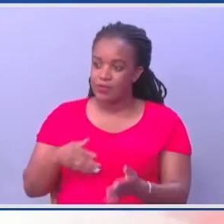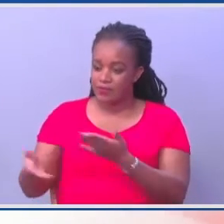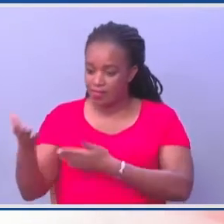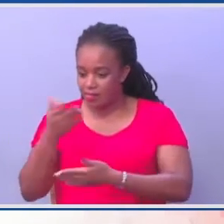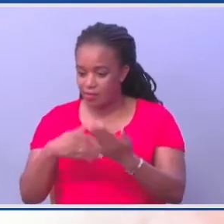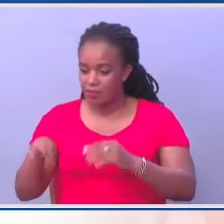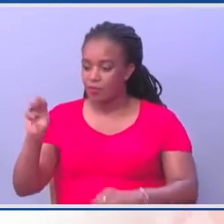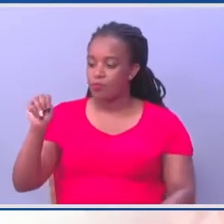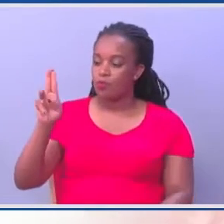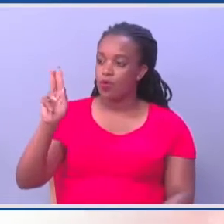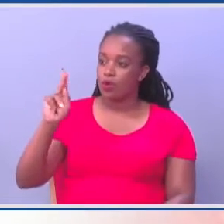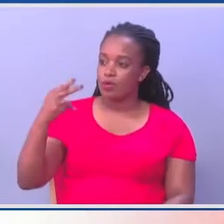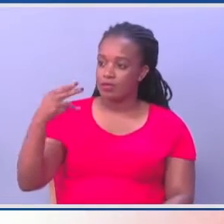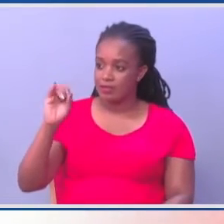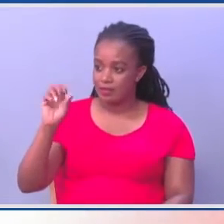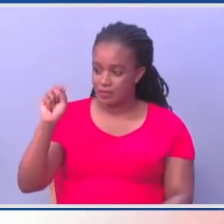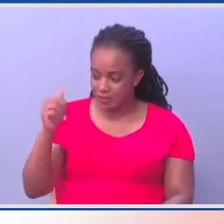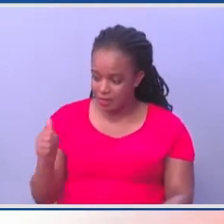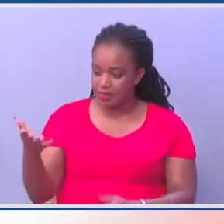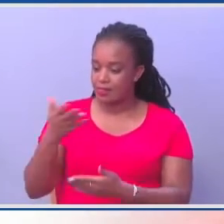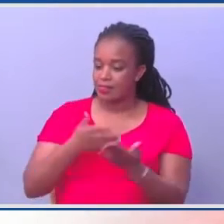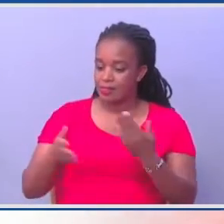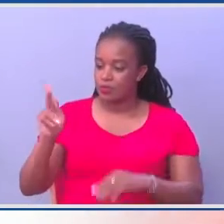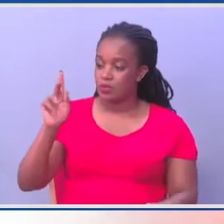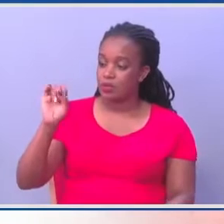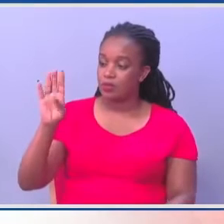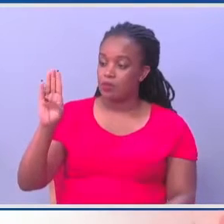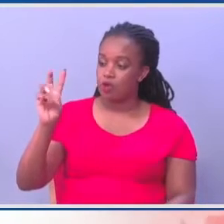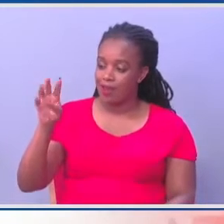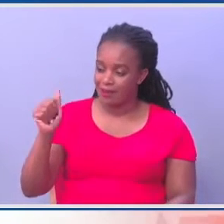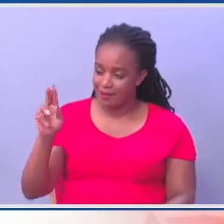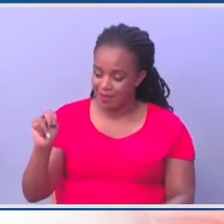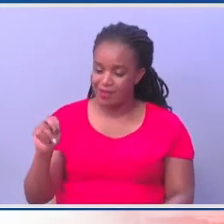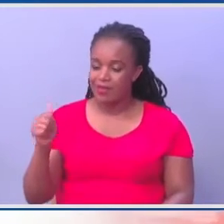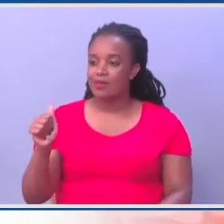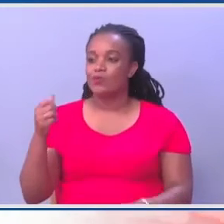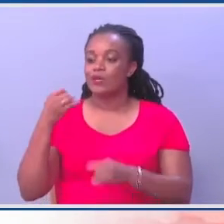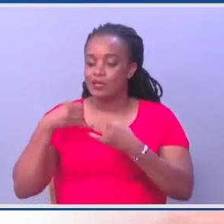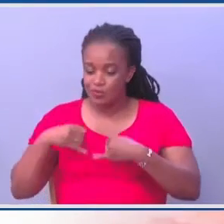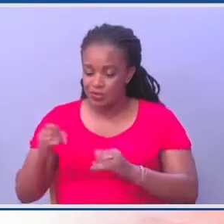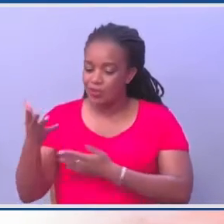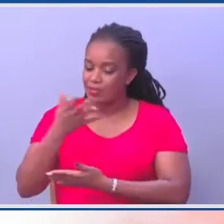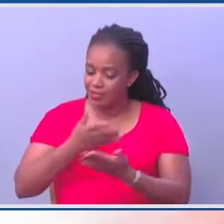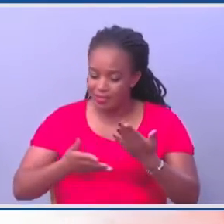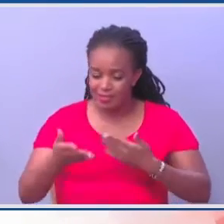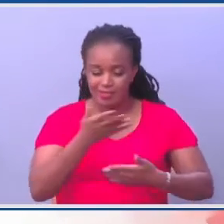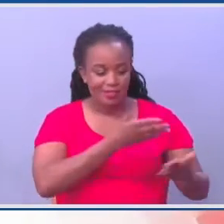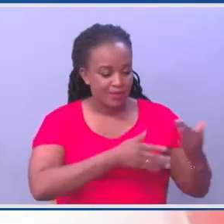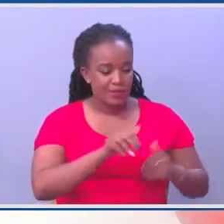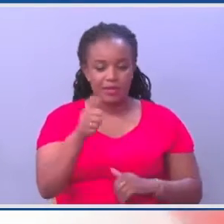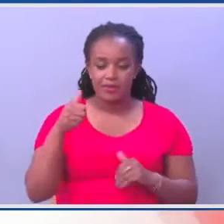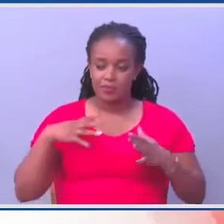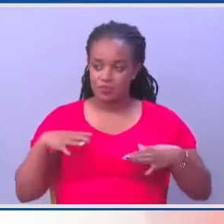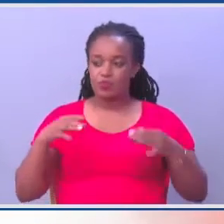Kitui, we've reached out to Kivuda Kibwana, and we are trying to reach out to many more. So for us, we are still exploring